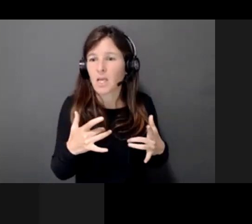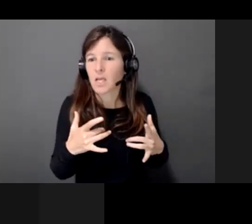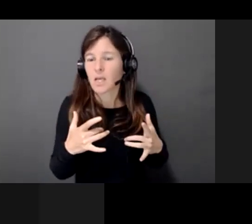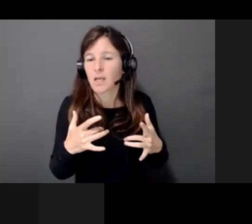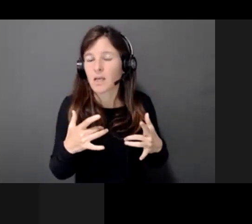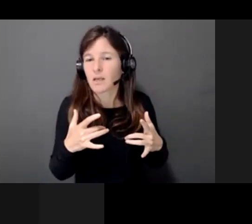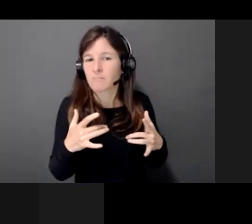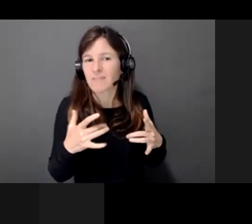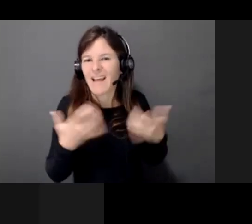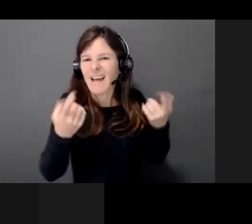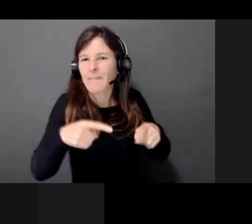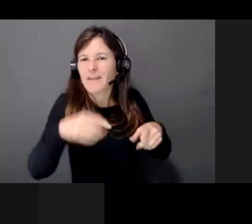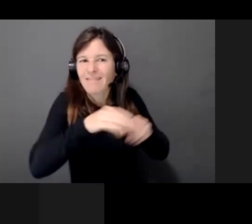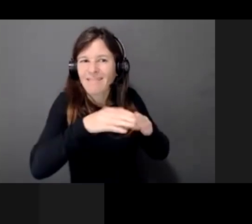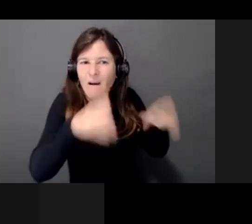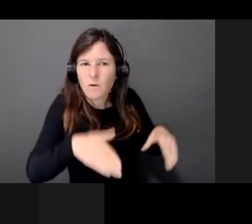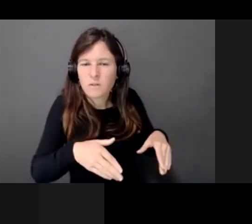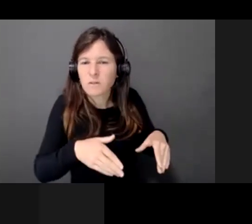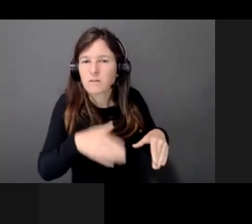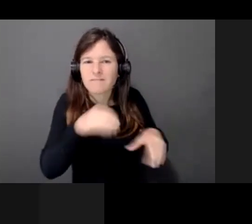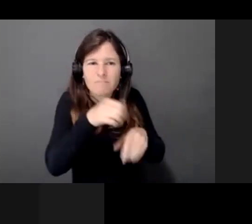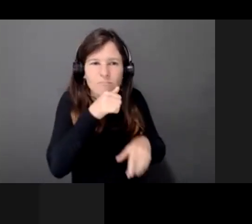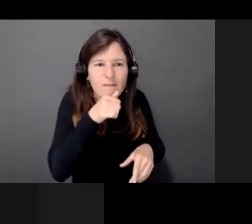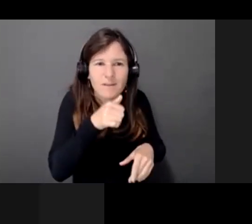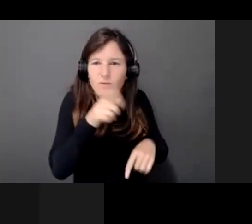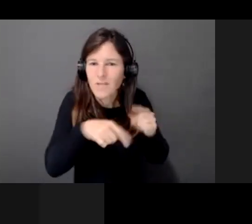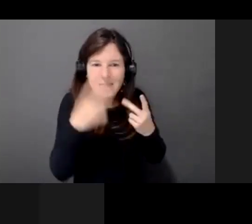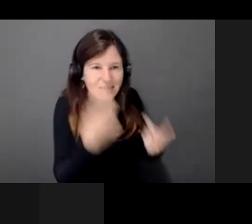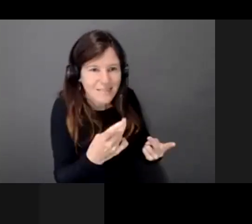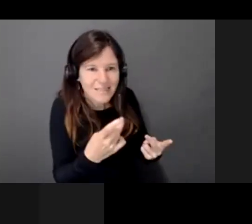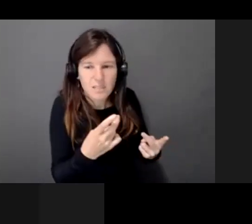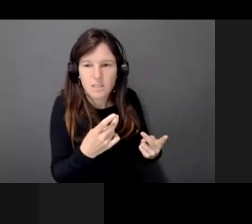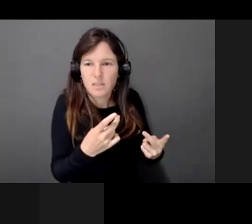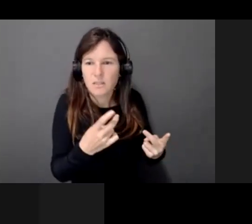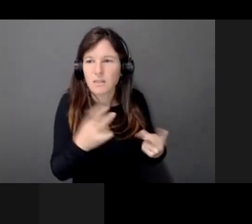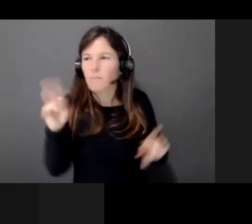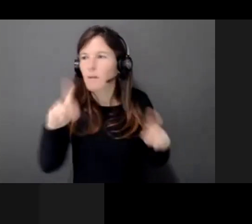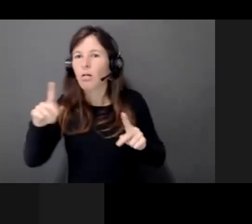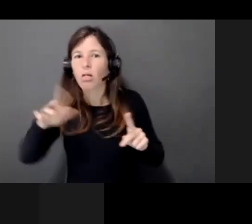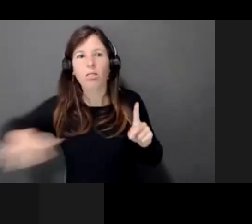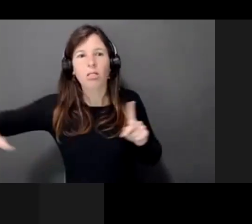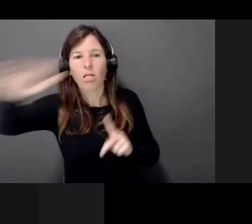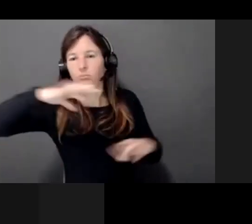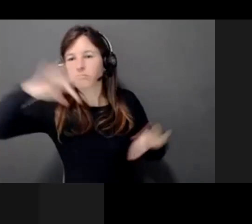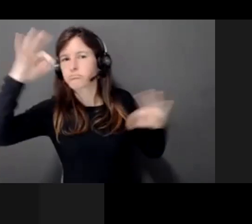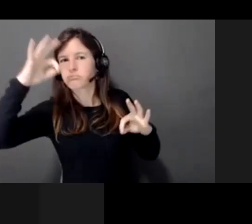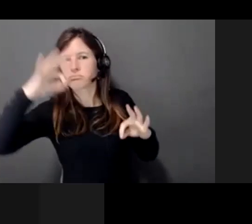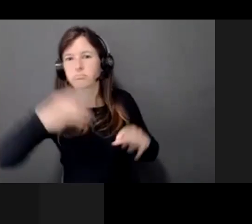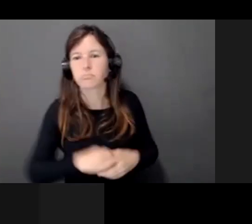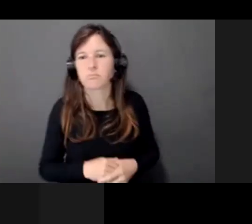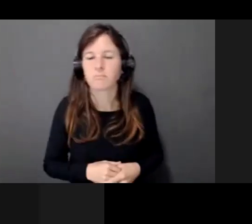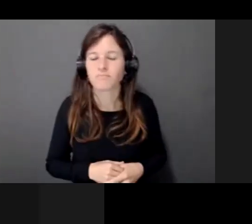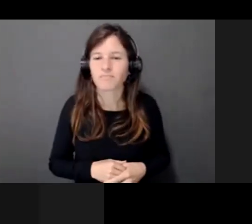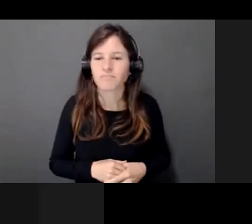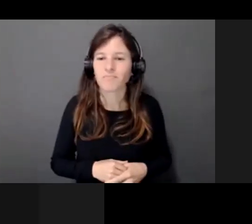and confidence, and that trust and confidence is broken. The elder abuse situation often